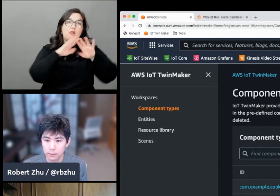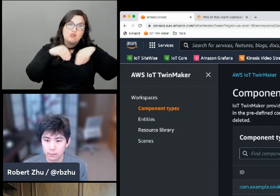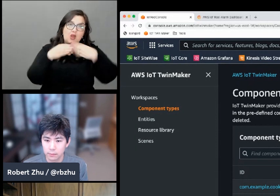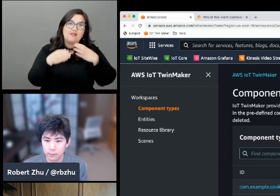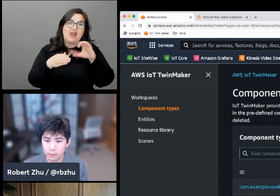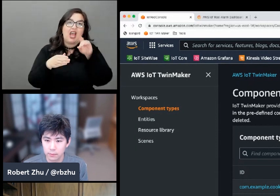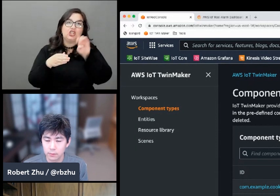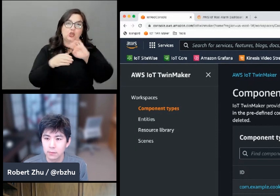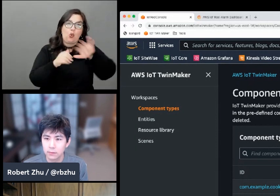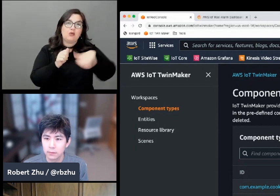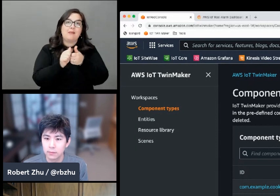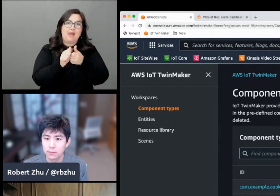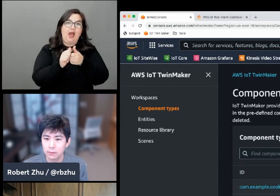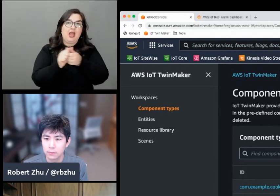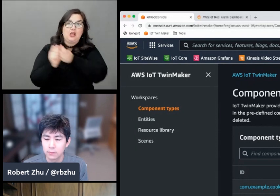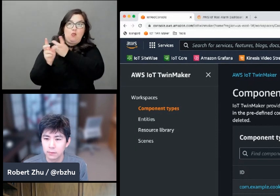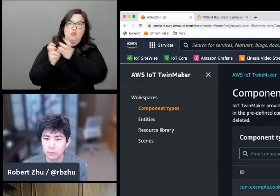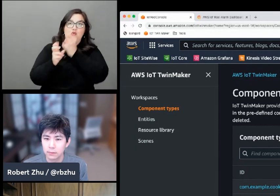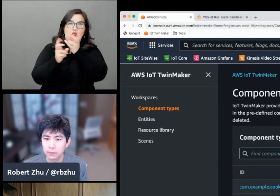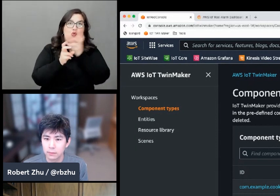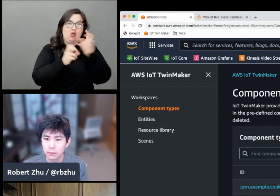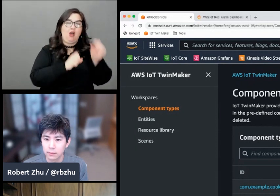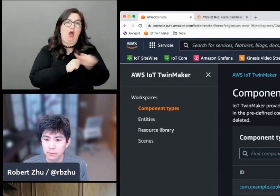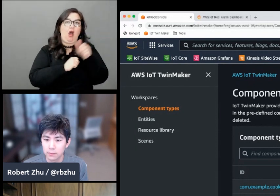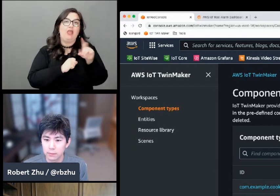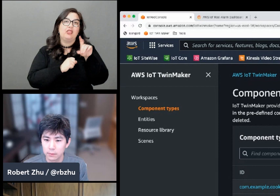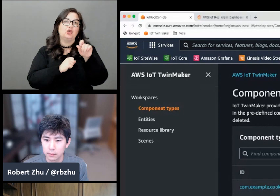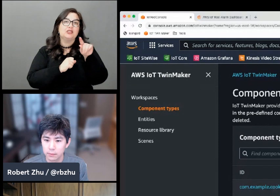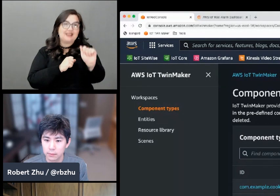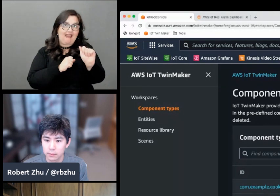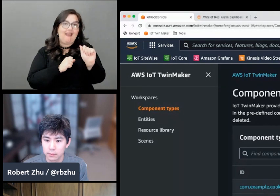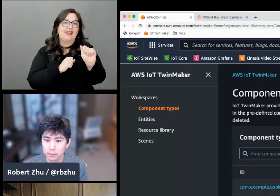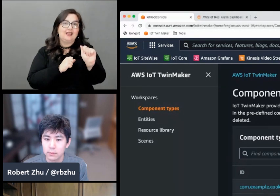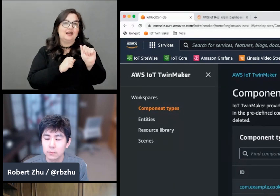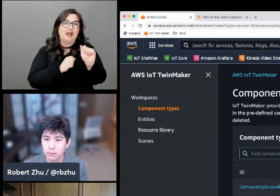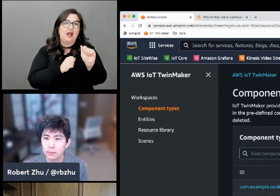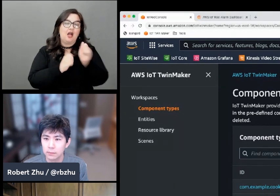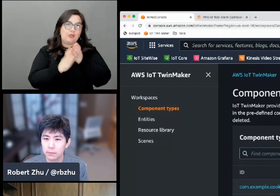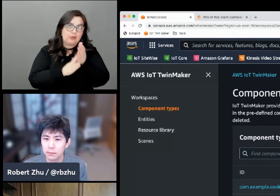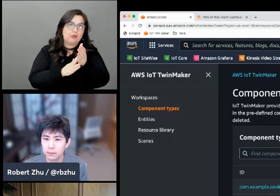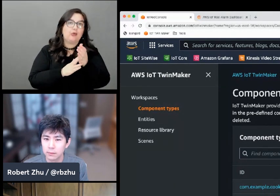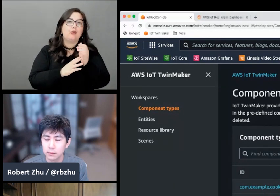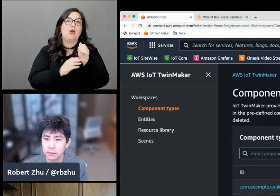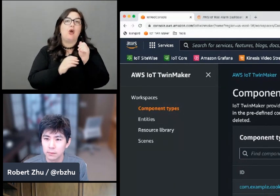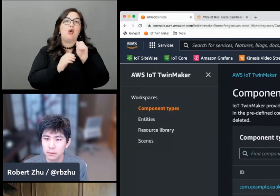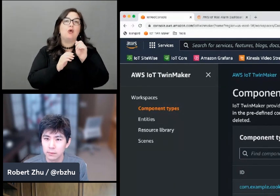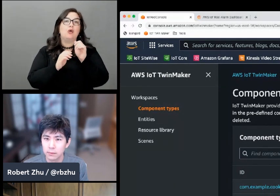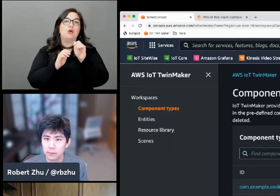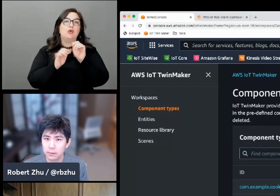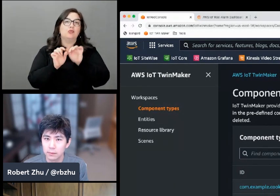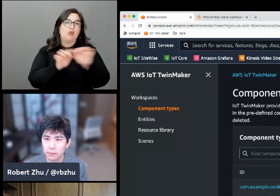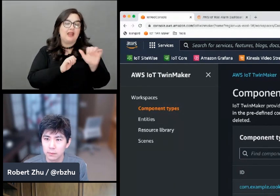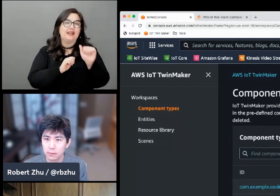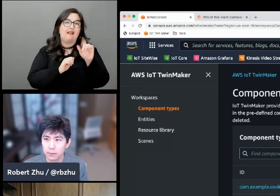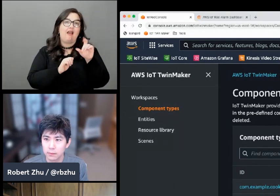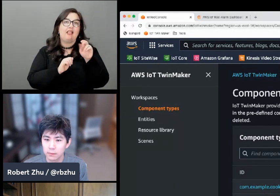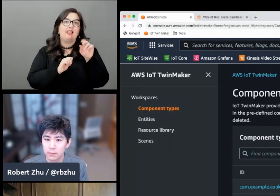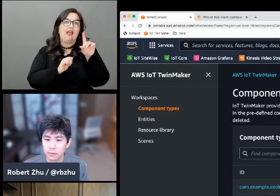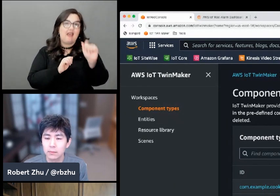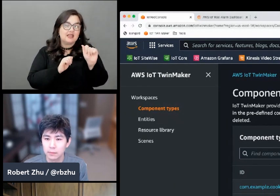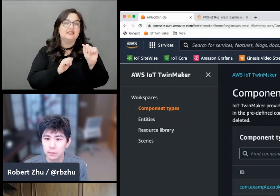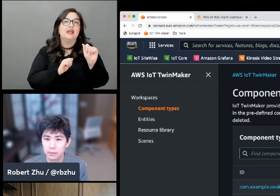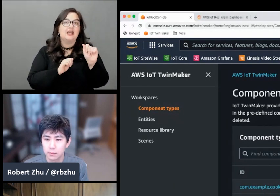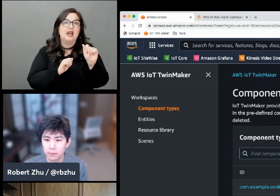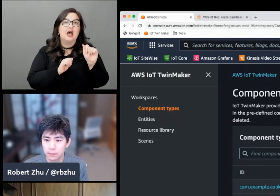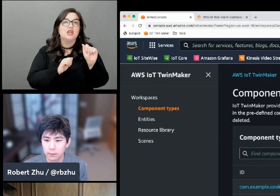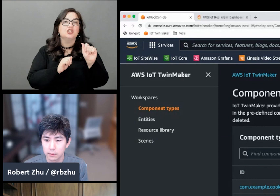it go pull in other data. And so that's done through writing a Lambda. So for example, those mixers were all having